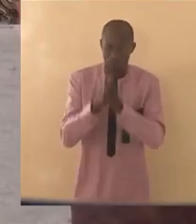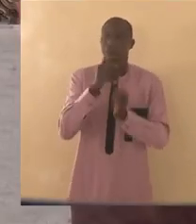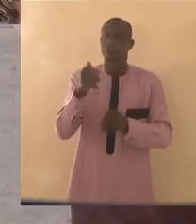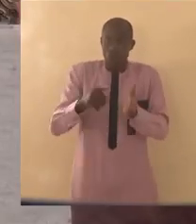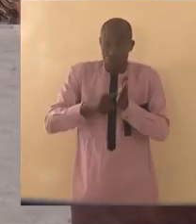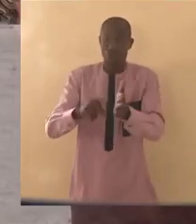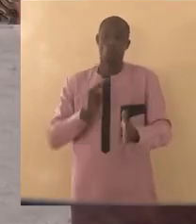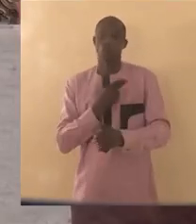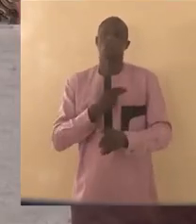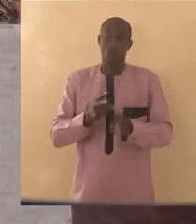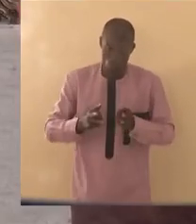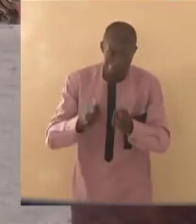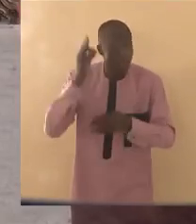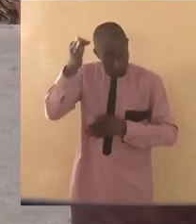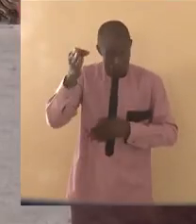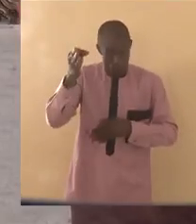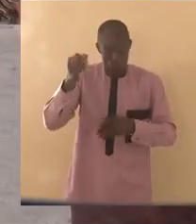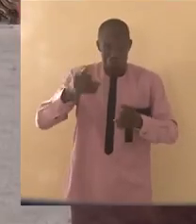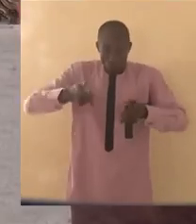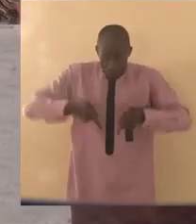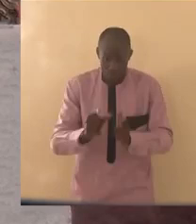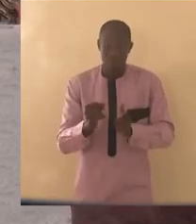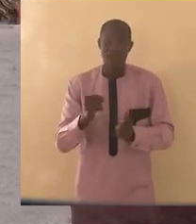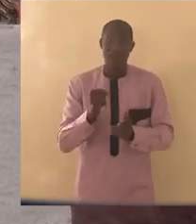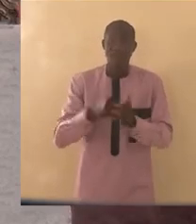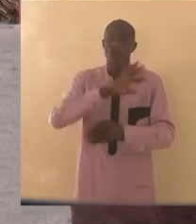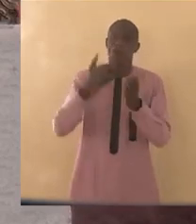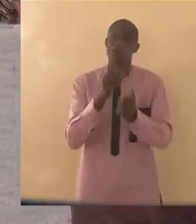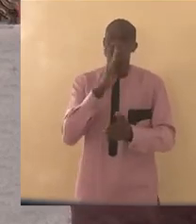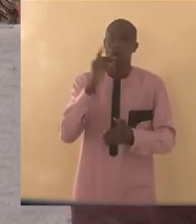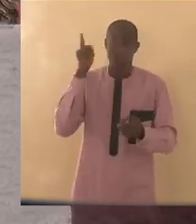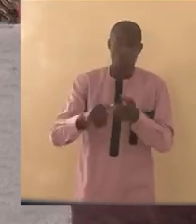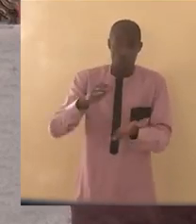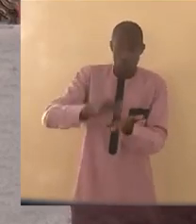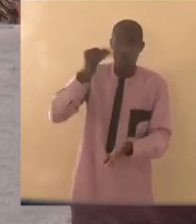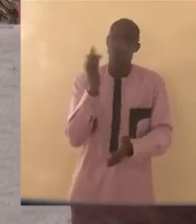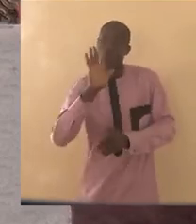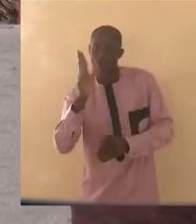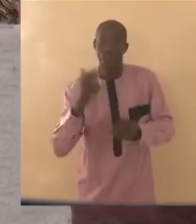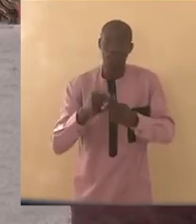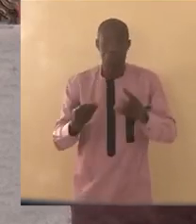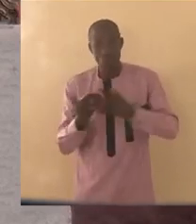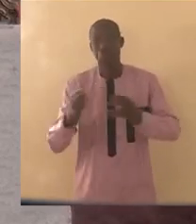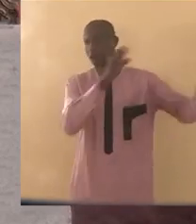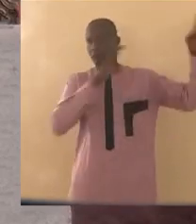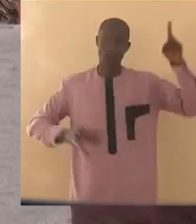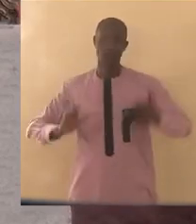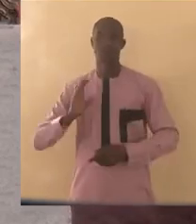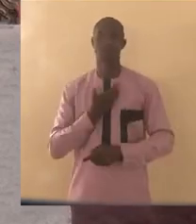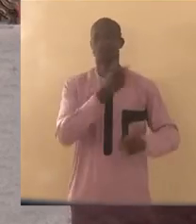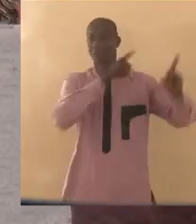we ask you to show us the way forward. Let it all be to the glory of your name, through Christ our